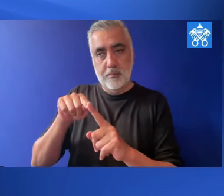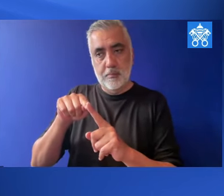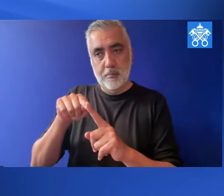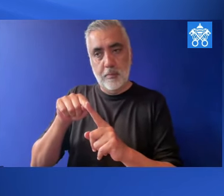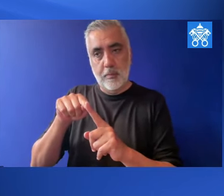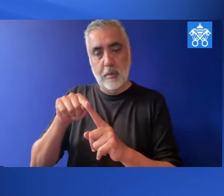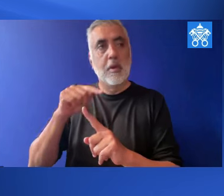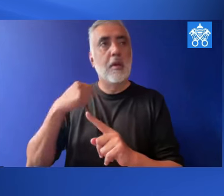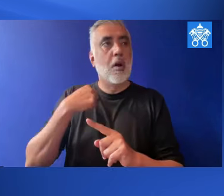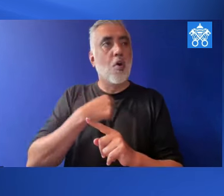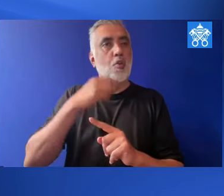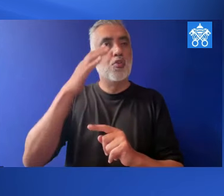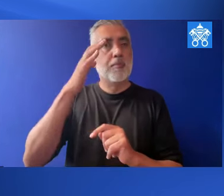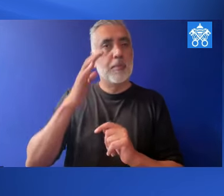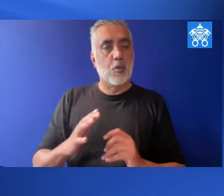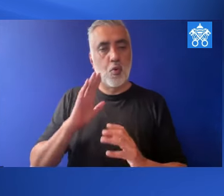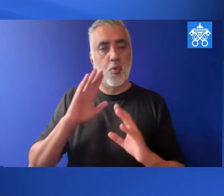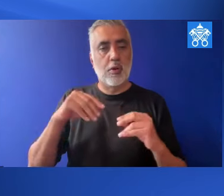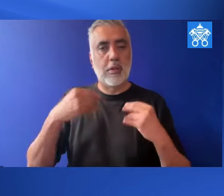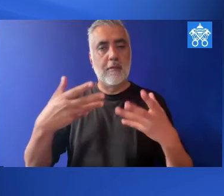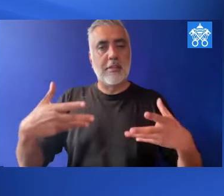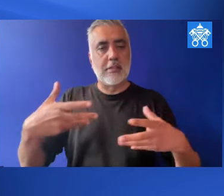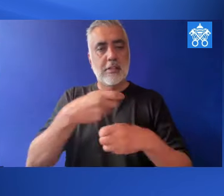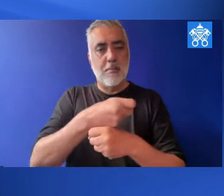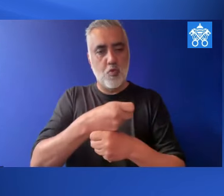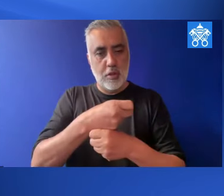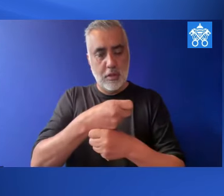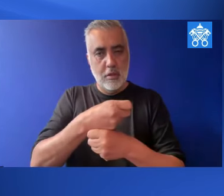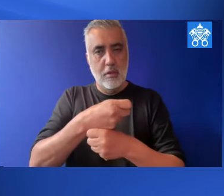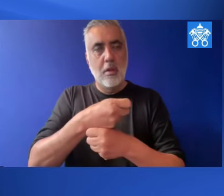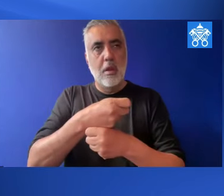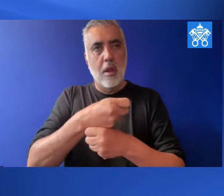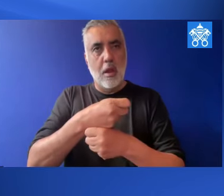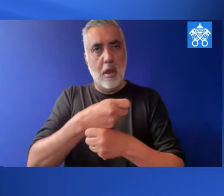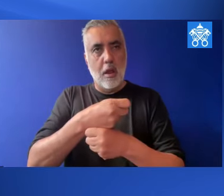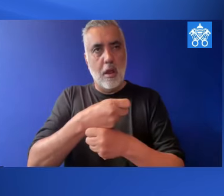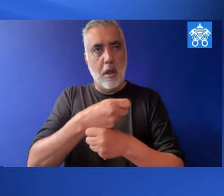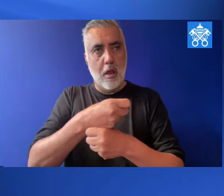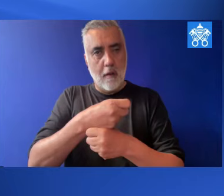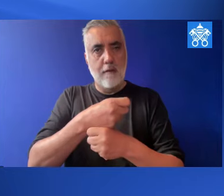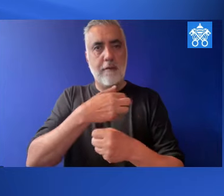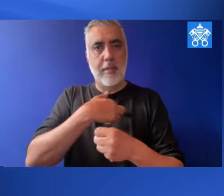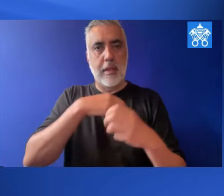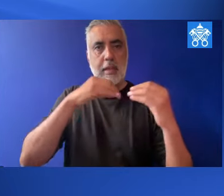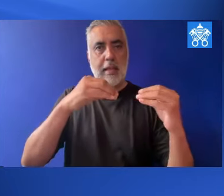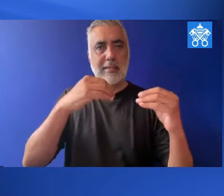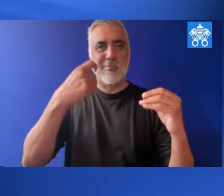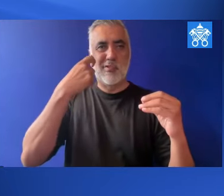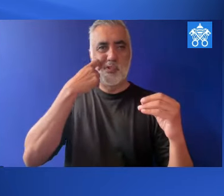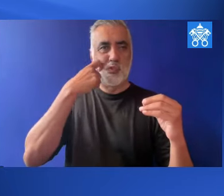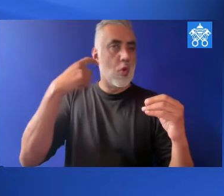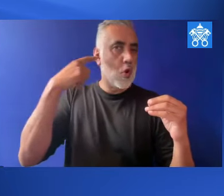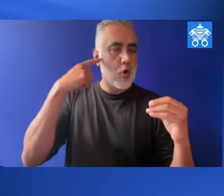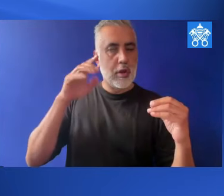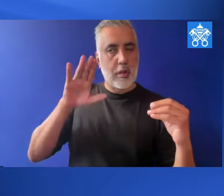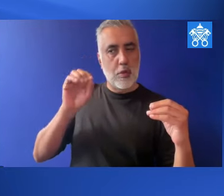Our speaker in a moment will give us a summary of the catechesis we've just heard in their own